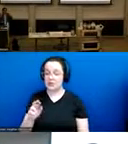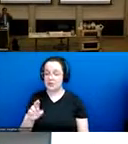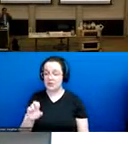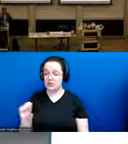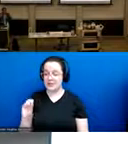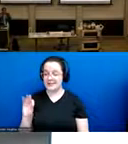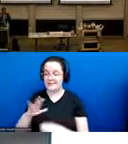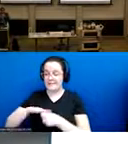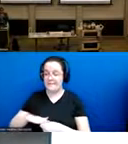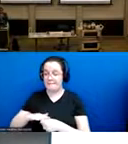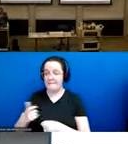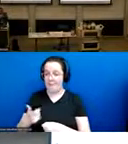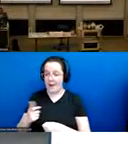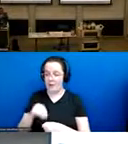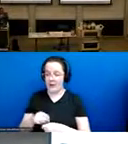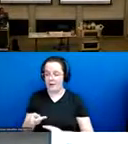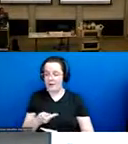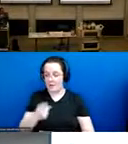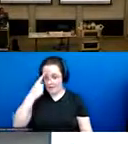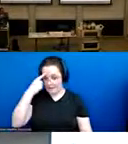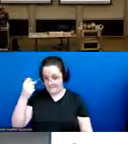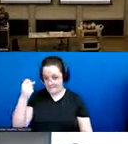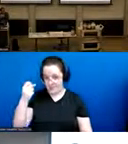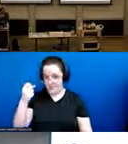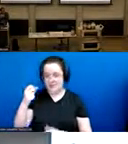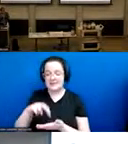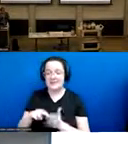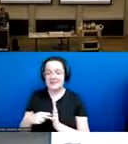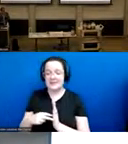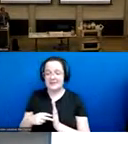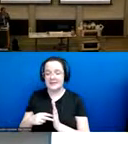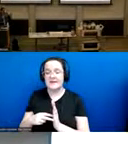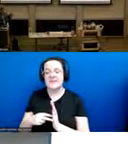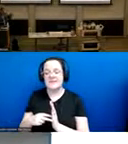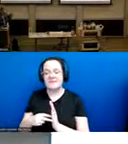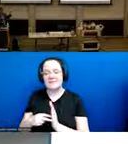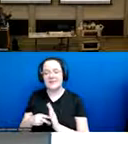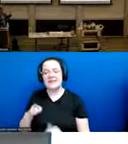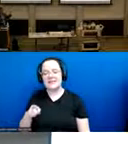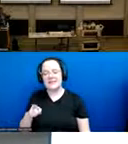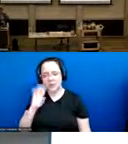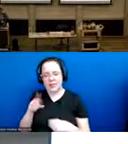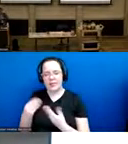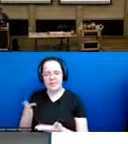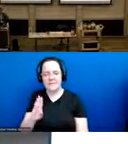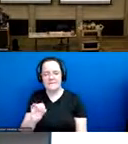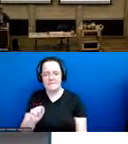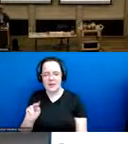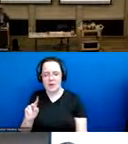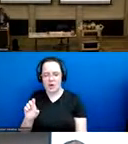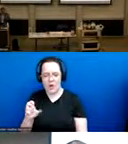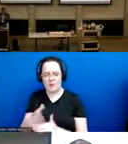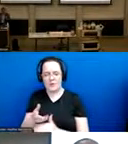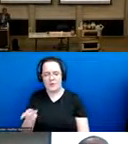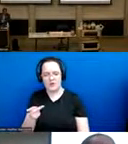the two memories, you actually have different AC star shifts in the atomic systems that then give you a bit node between the two systems, which is